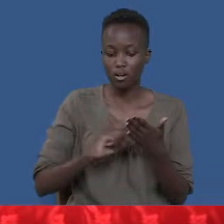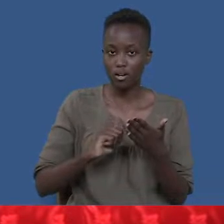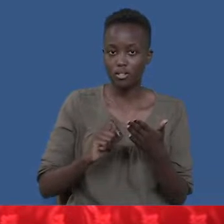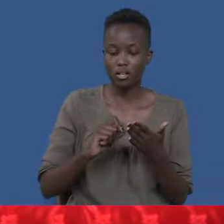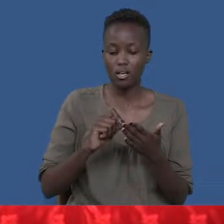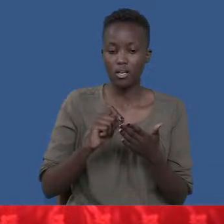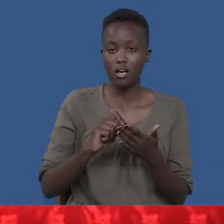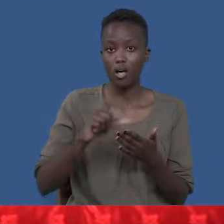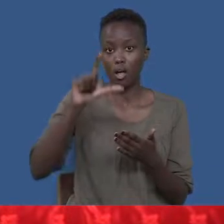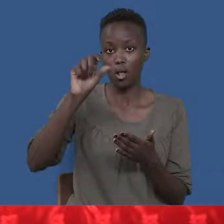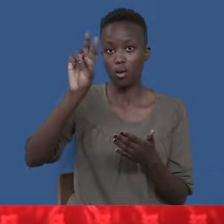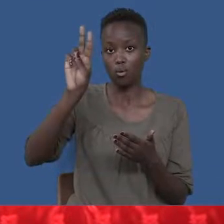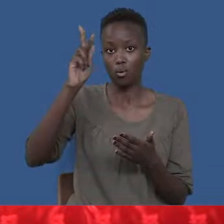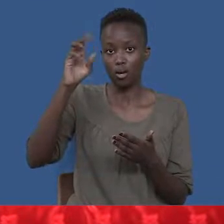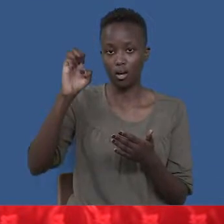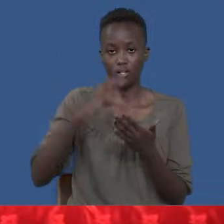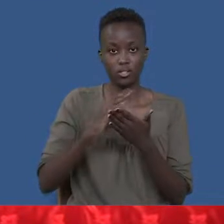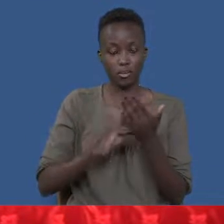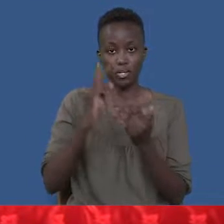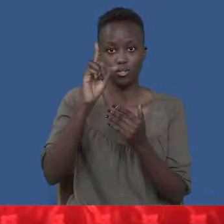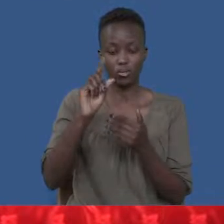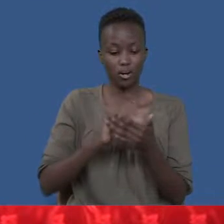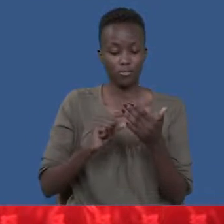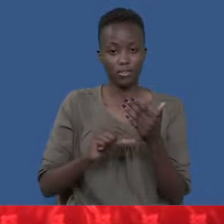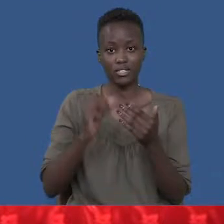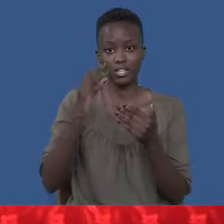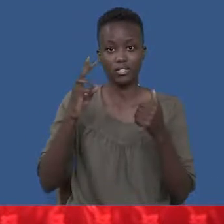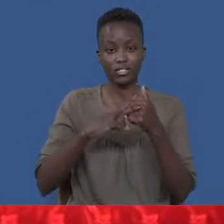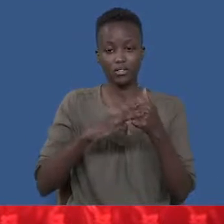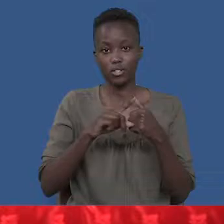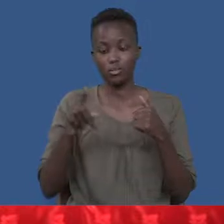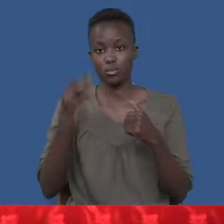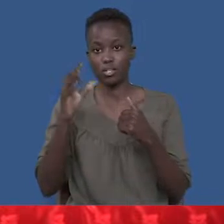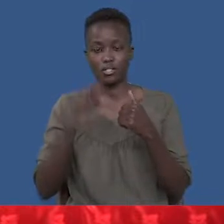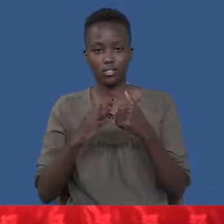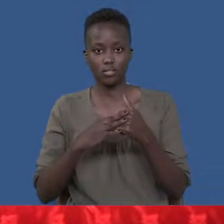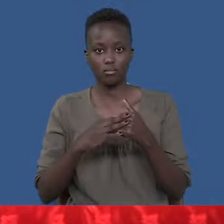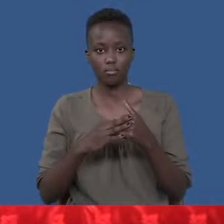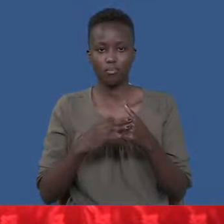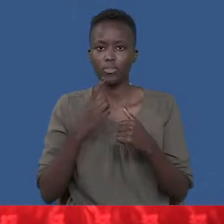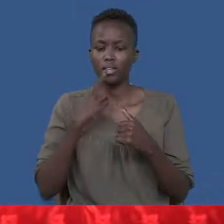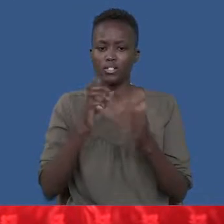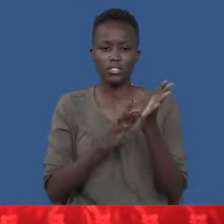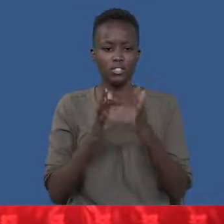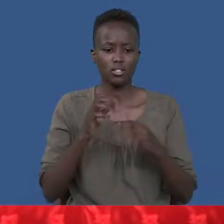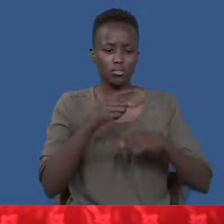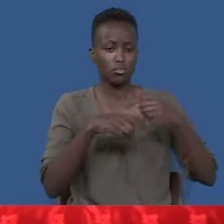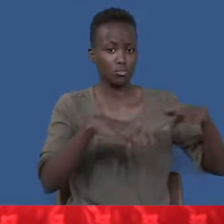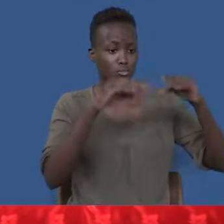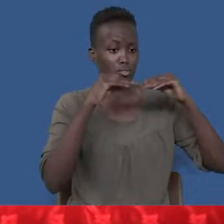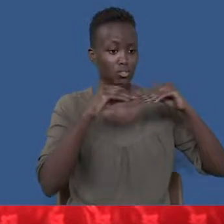in chapter 21, verse 37 to 38, that Jesus continued to teach in the temple. And so it's